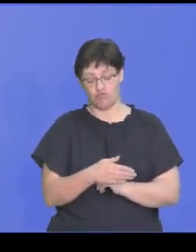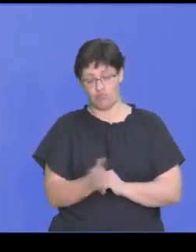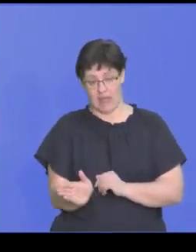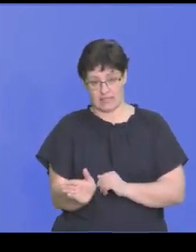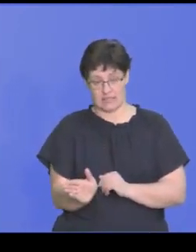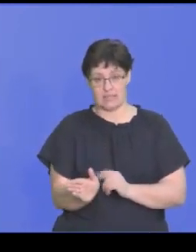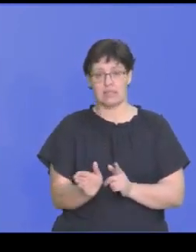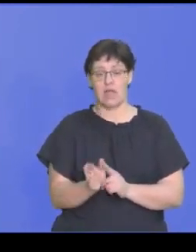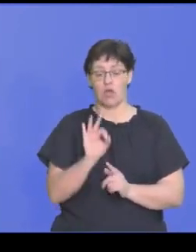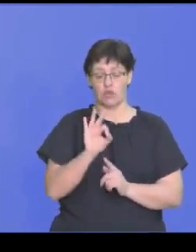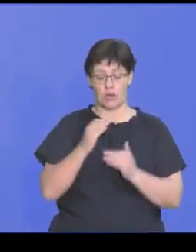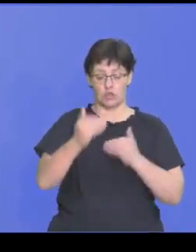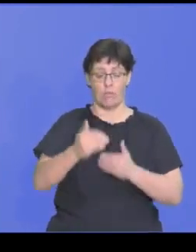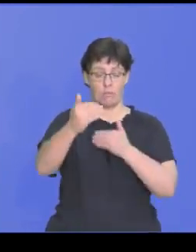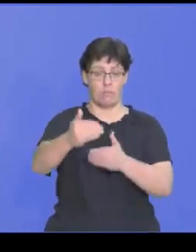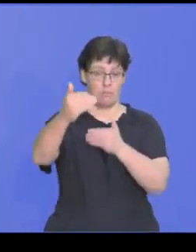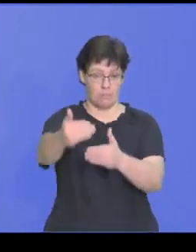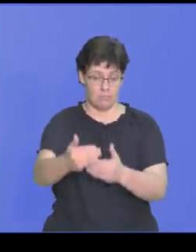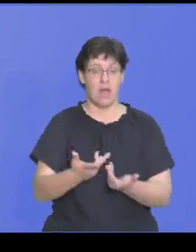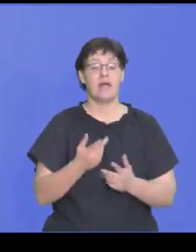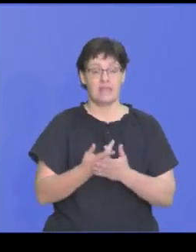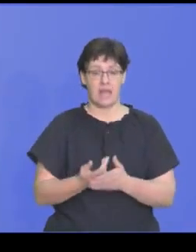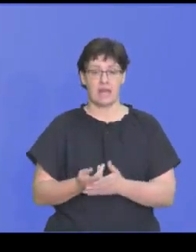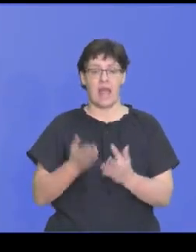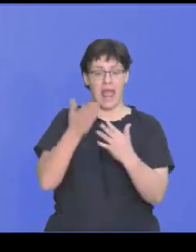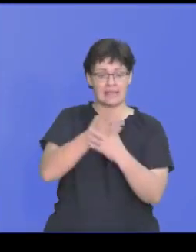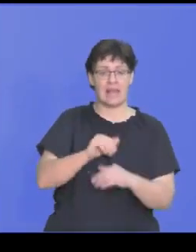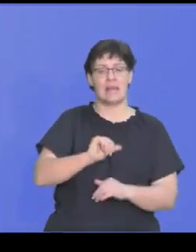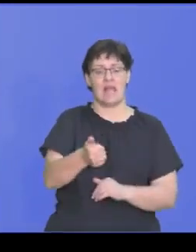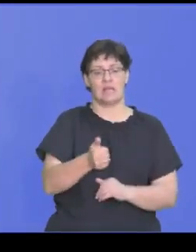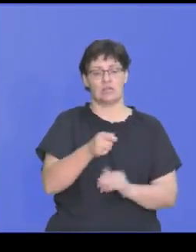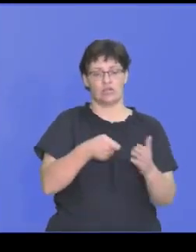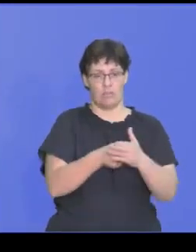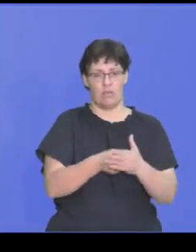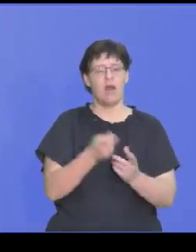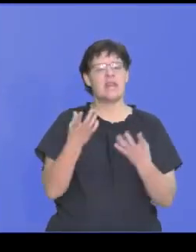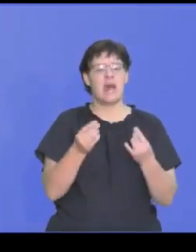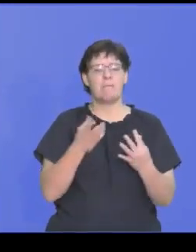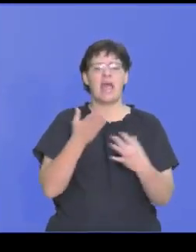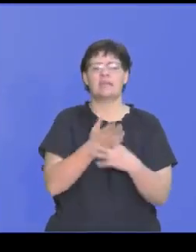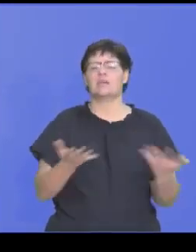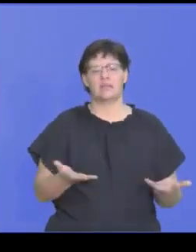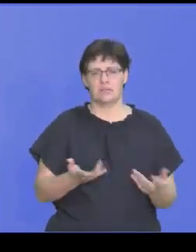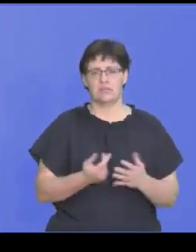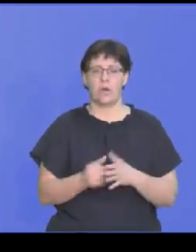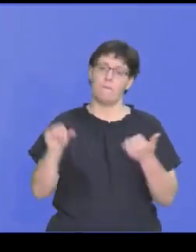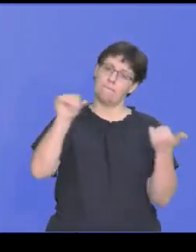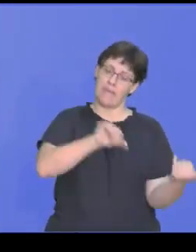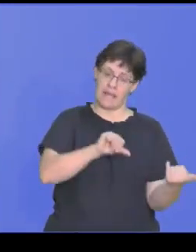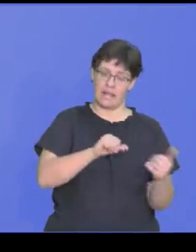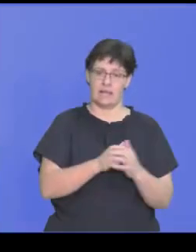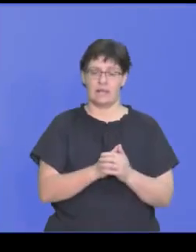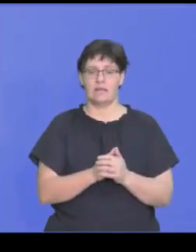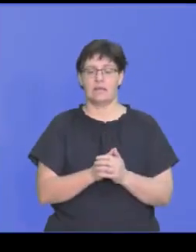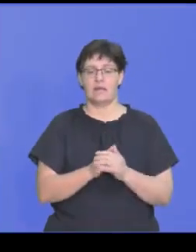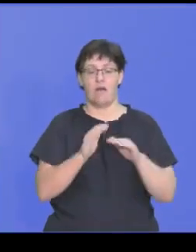right, skipped 3 shops on her right and entered the next shop. Write the number of the shop that she entered. So I'm going to go back to